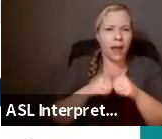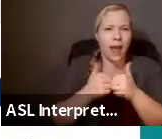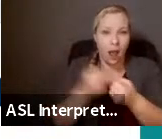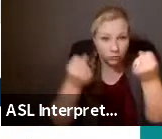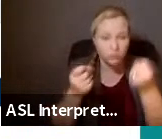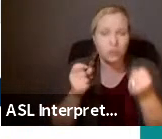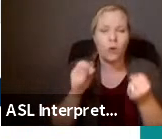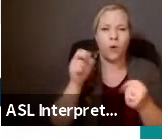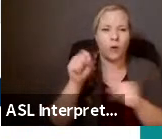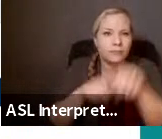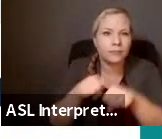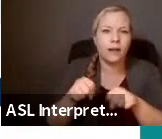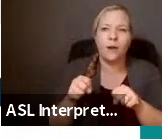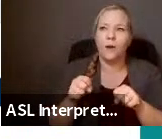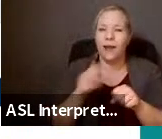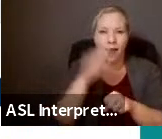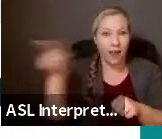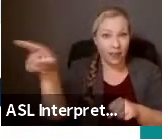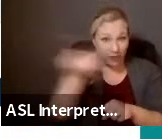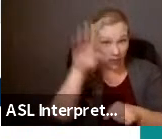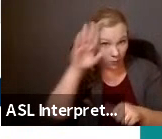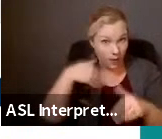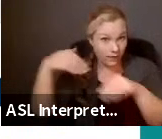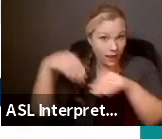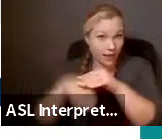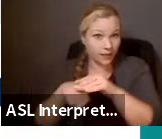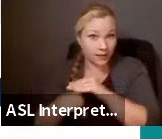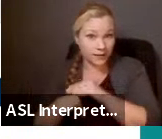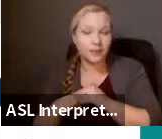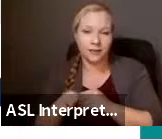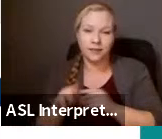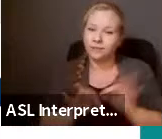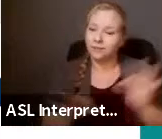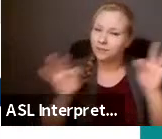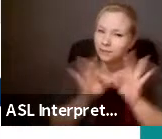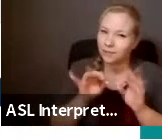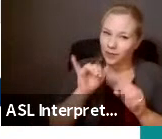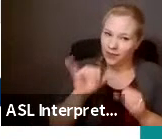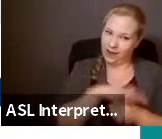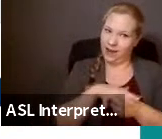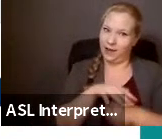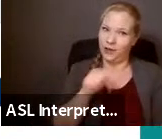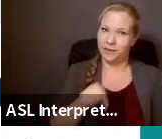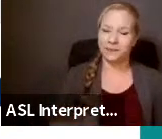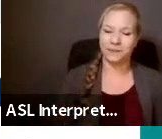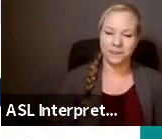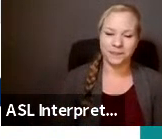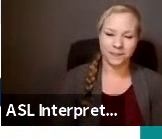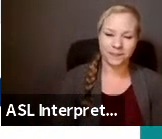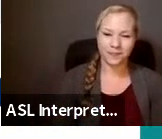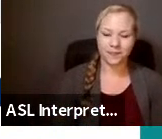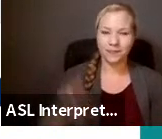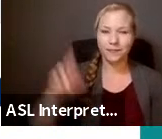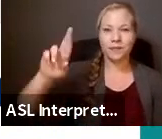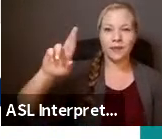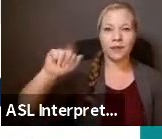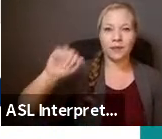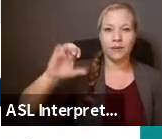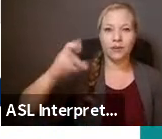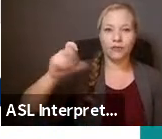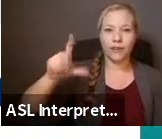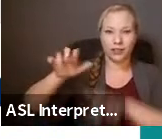destinations in and around these areas. Right? Yeah. So Rachel put in the chat a